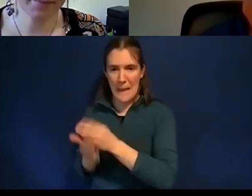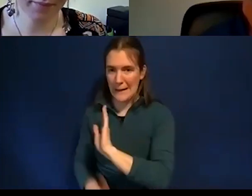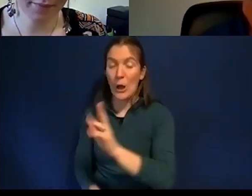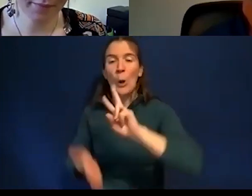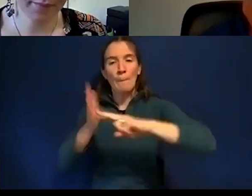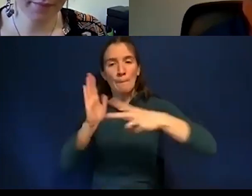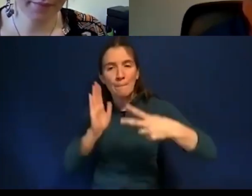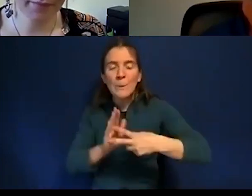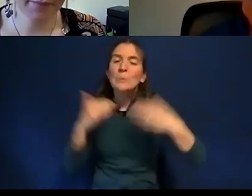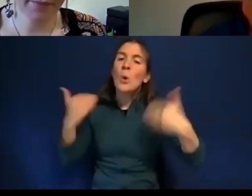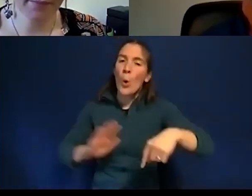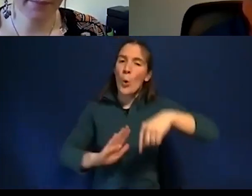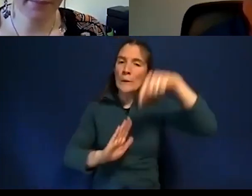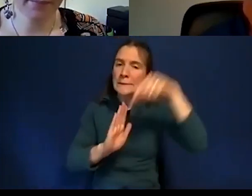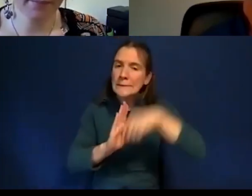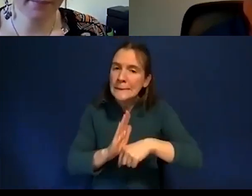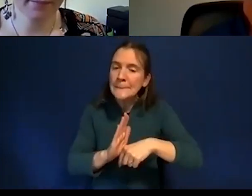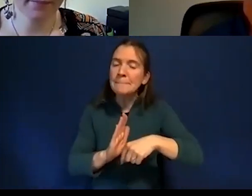than that.